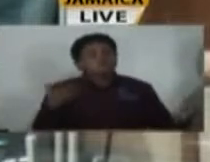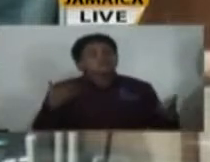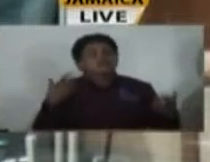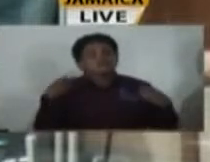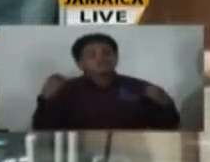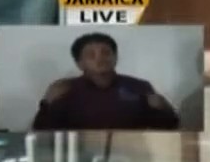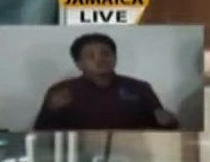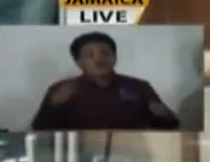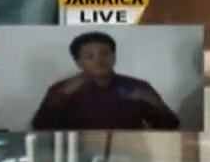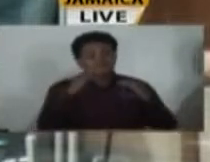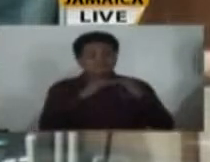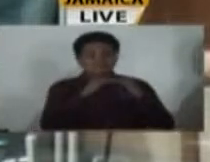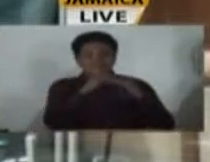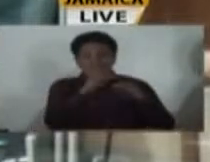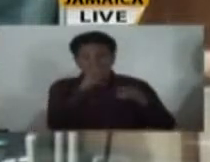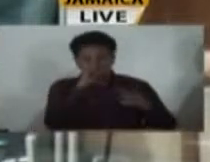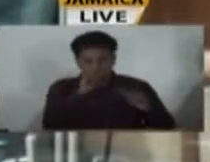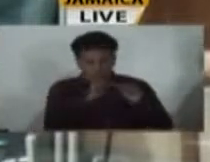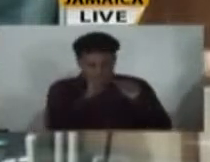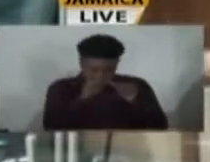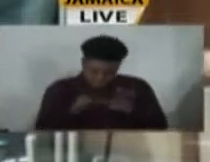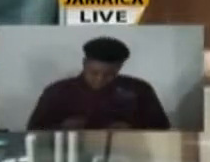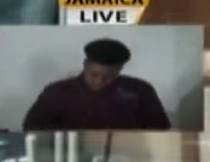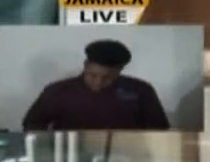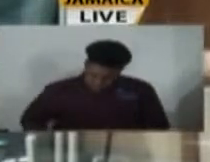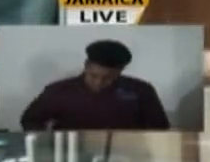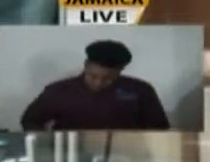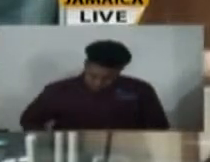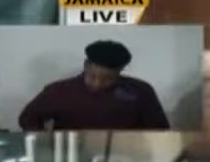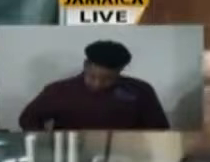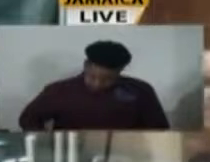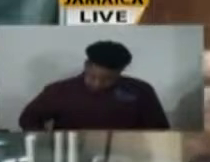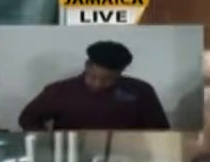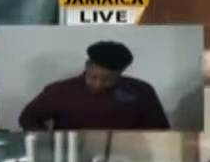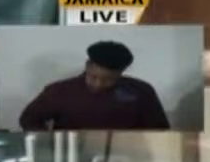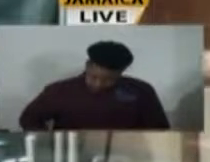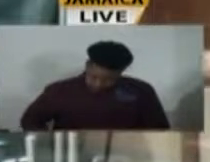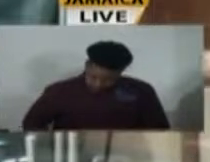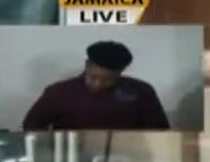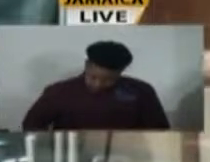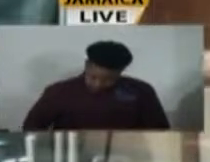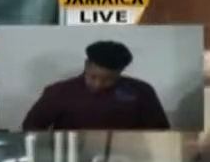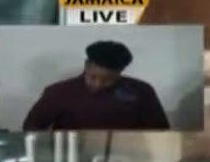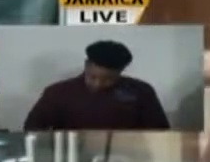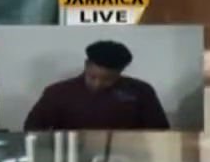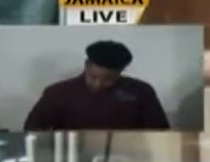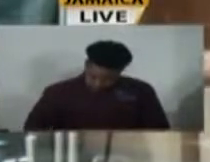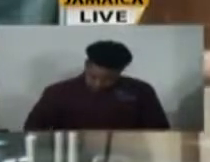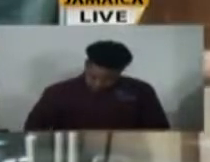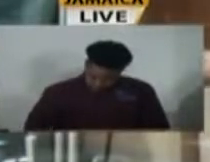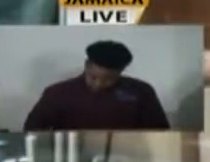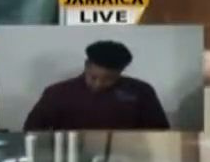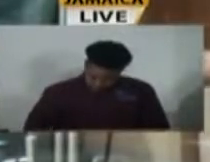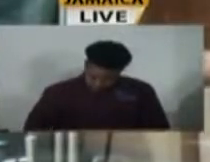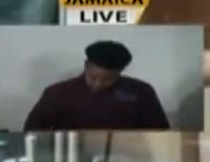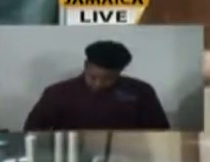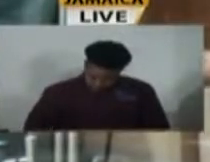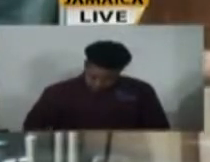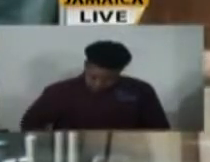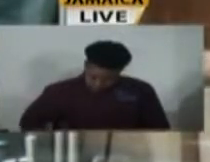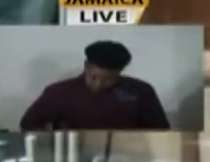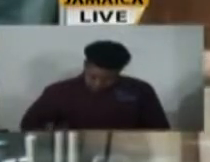recovery is steady, that it is consistent, and that it happens in a few years, rather than the decade-long time frame of our